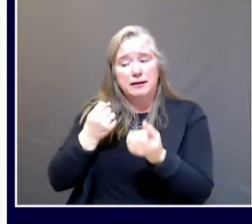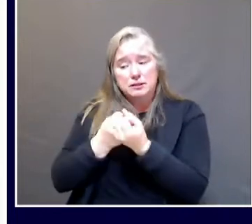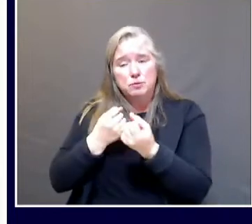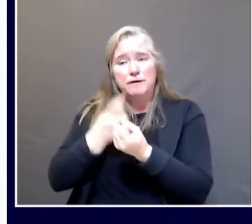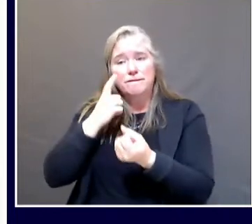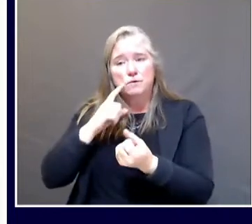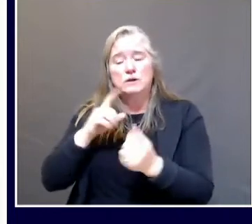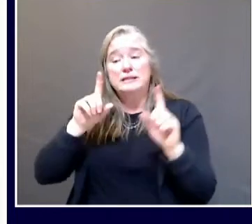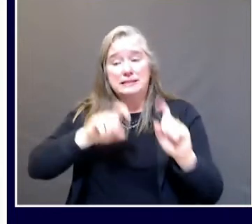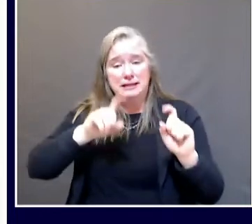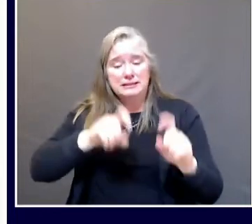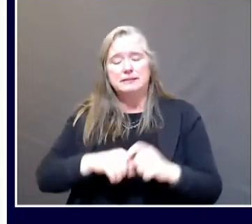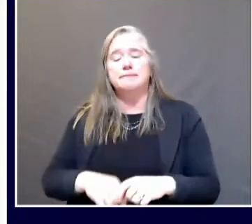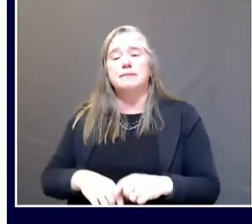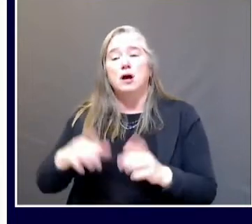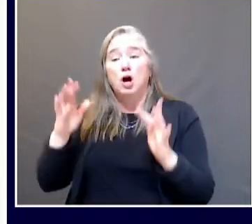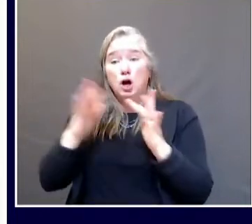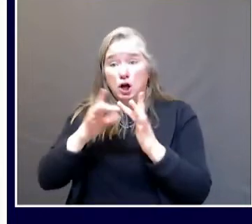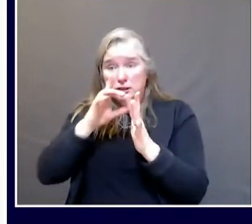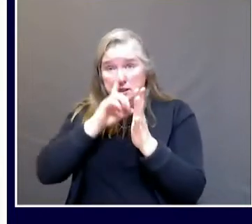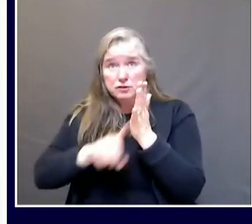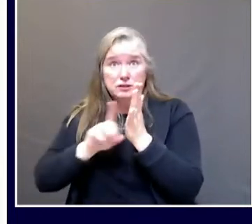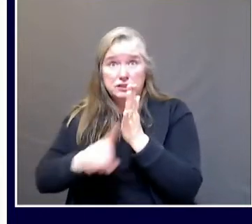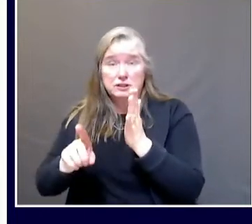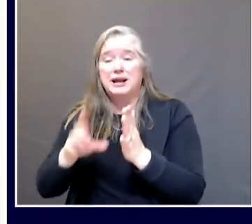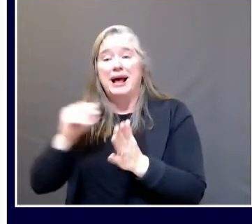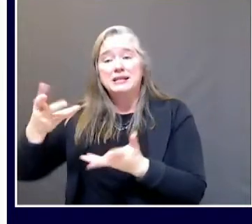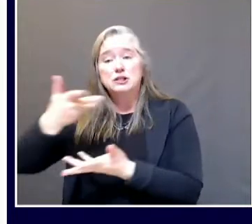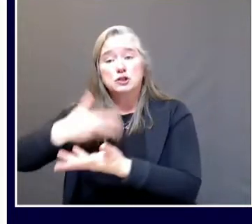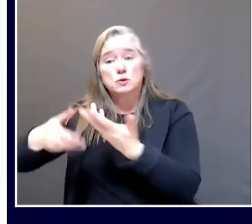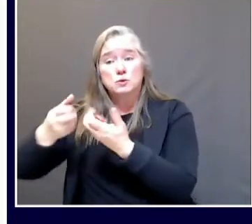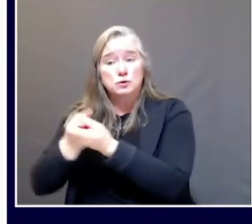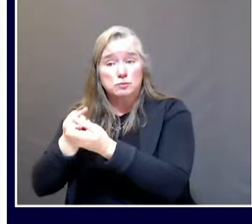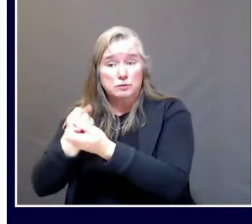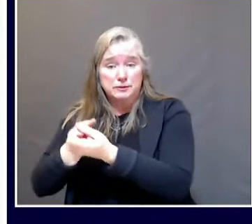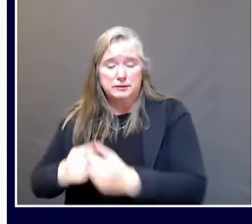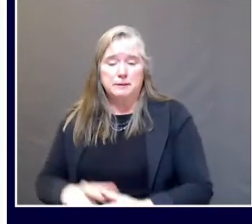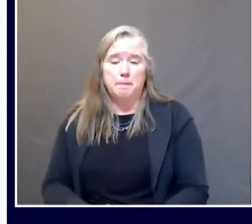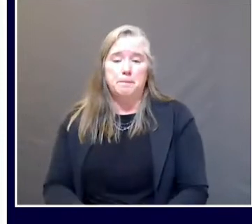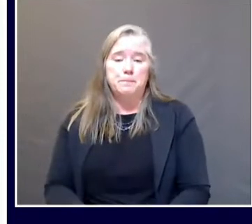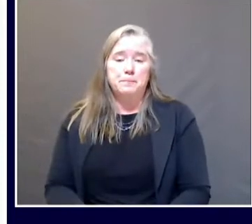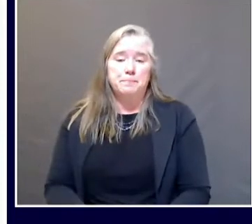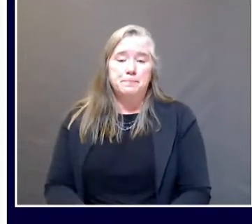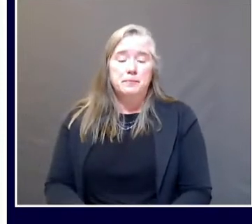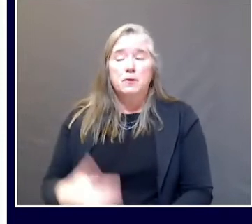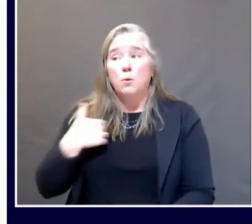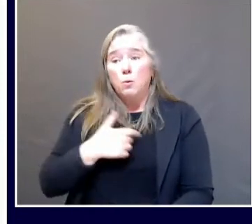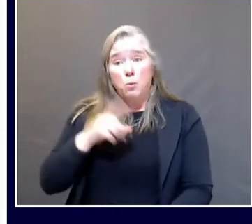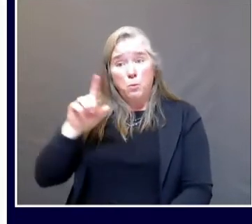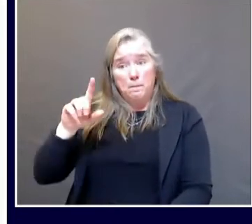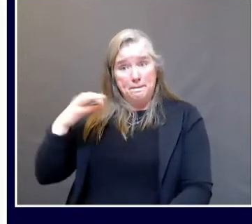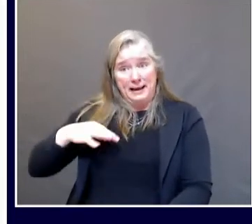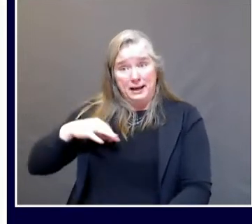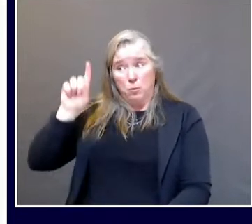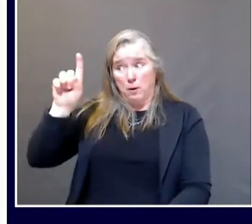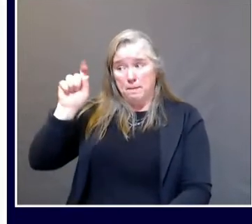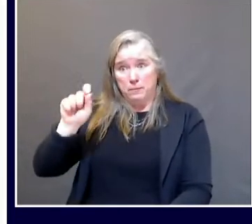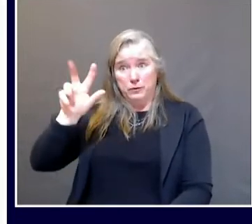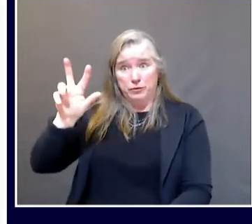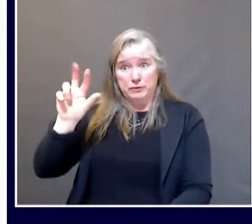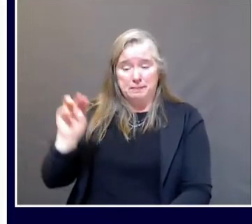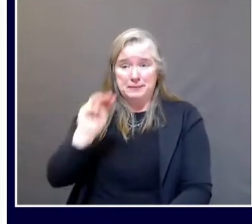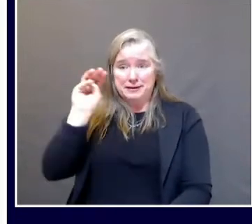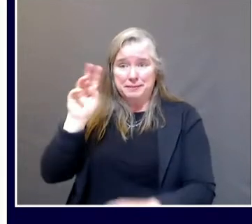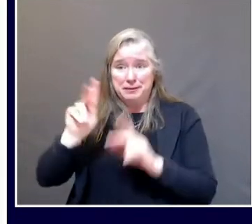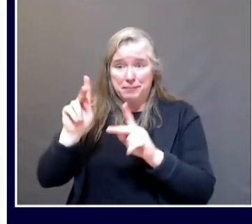social supports, because we wish we could vaccinate all Maine people quickly. It will take some time. So